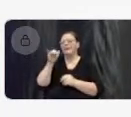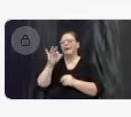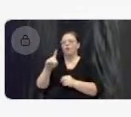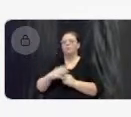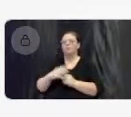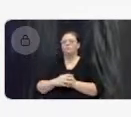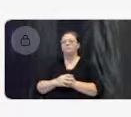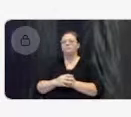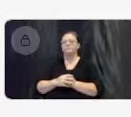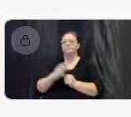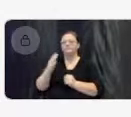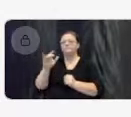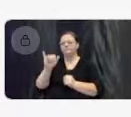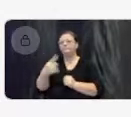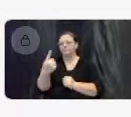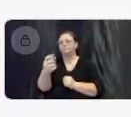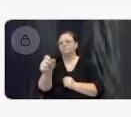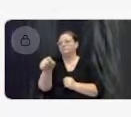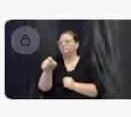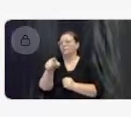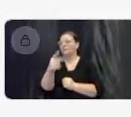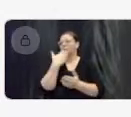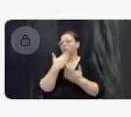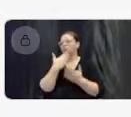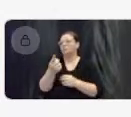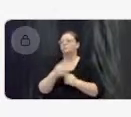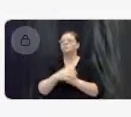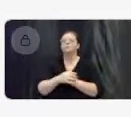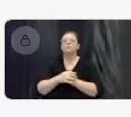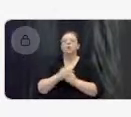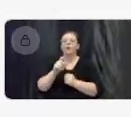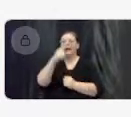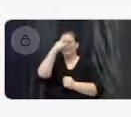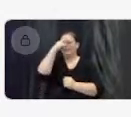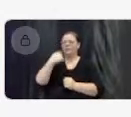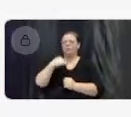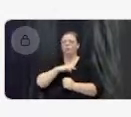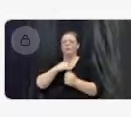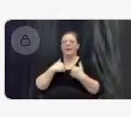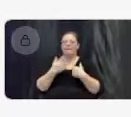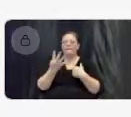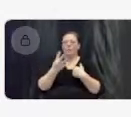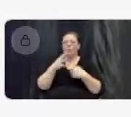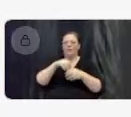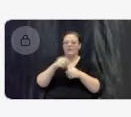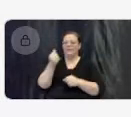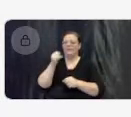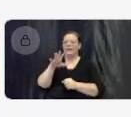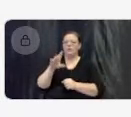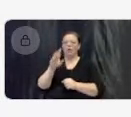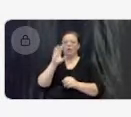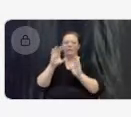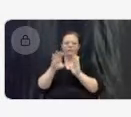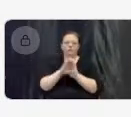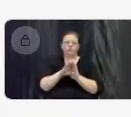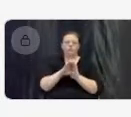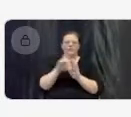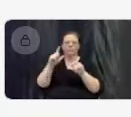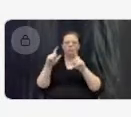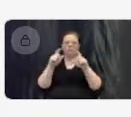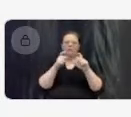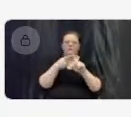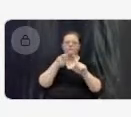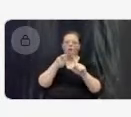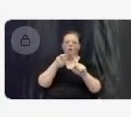Yeah, Brad, that one there. That's good. I think we have 4 in the backyard, and these photos were taken from the